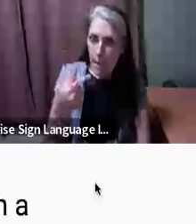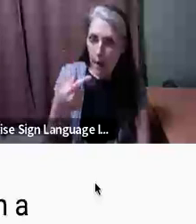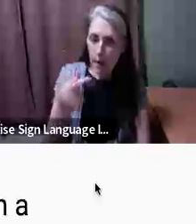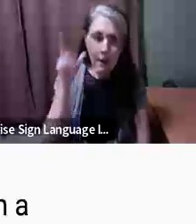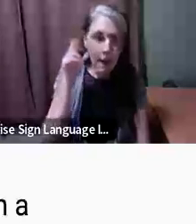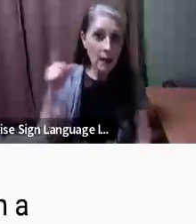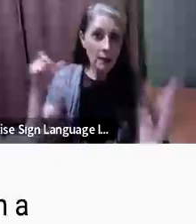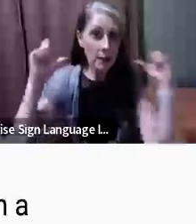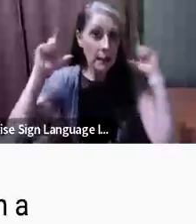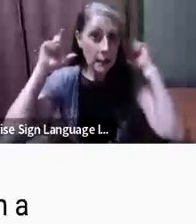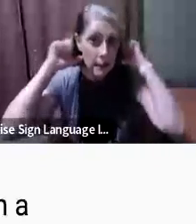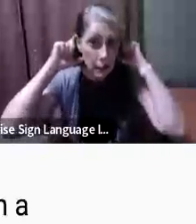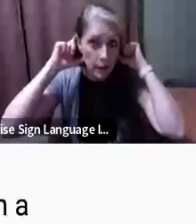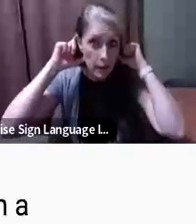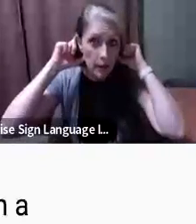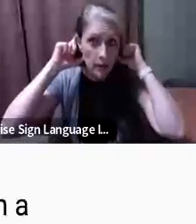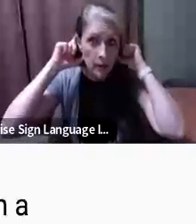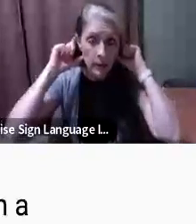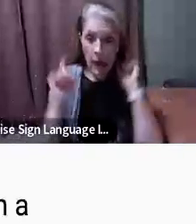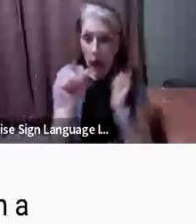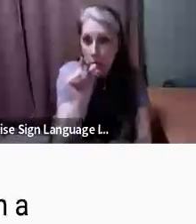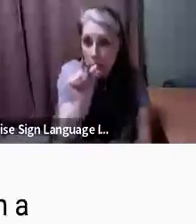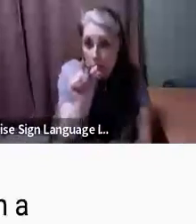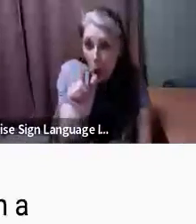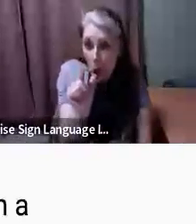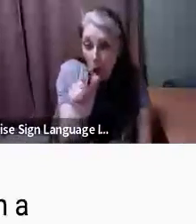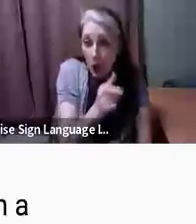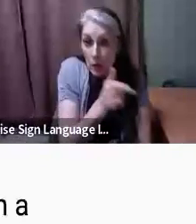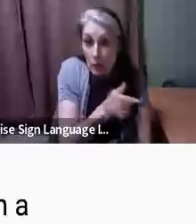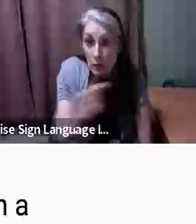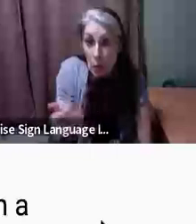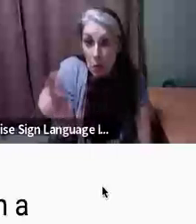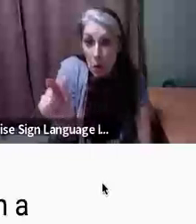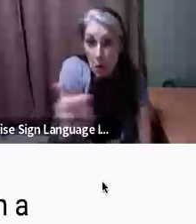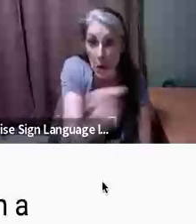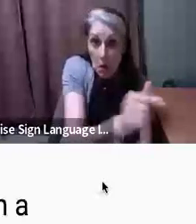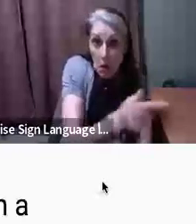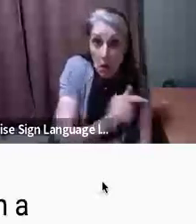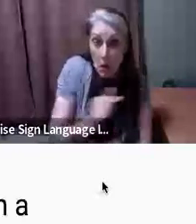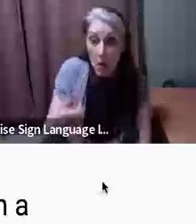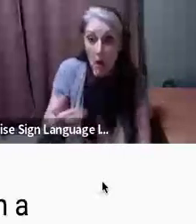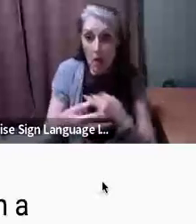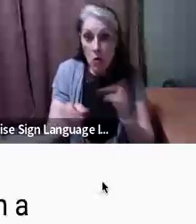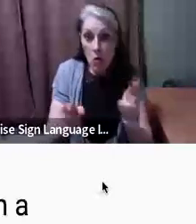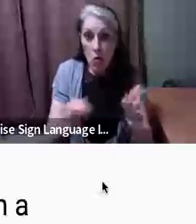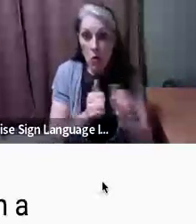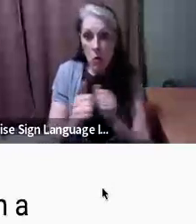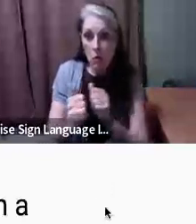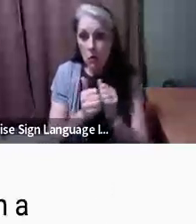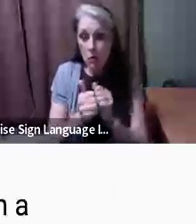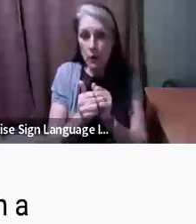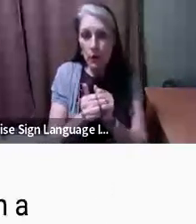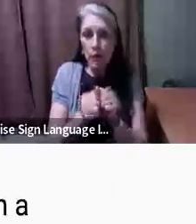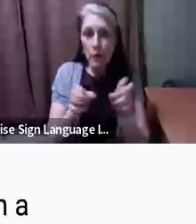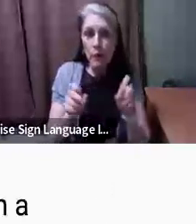hearing aids, and that small object is passed from one person to another when we're in the room together, and it allows her to